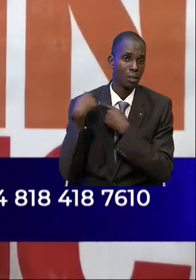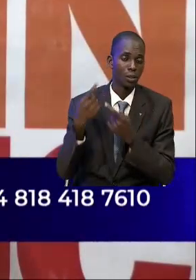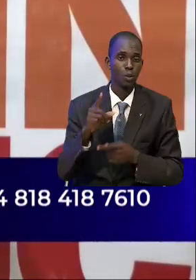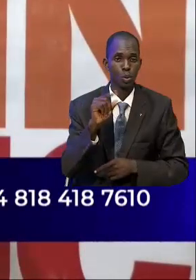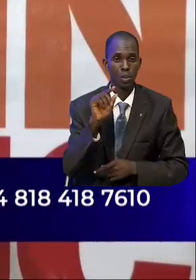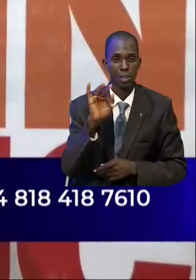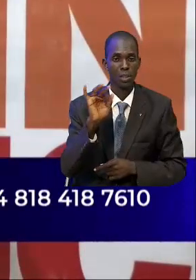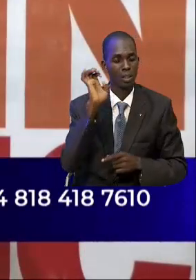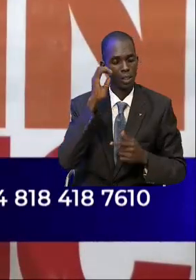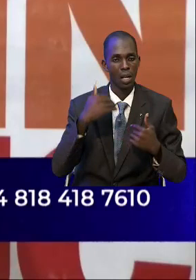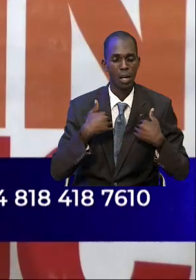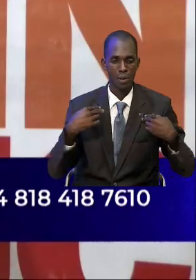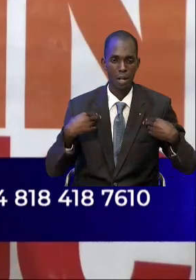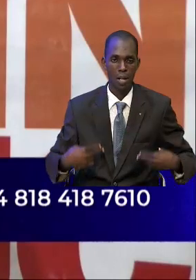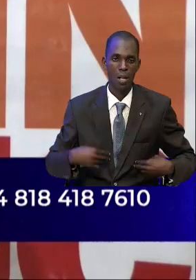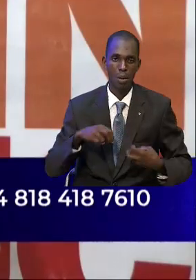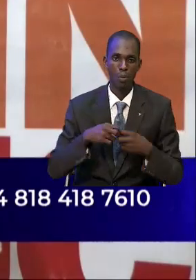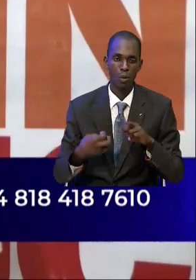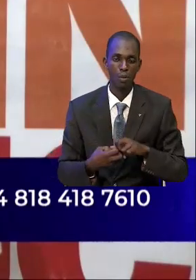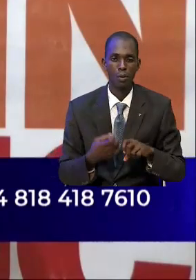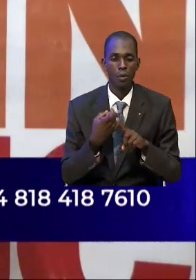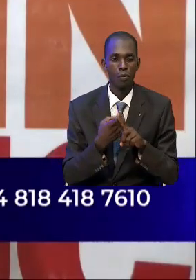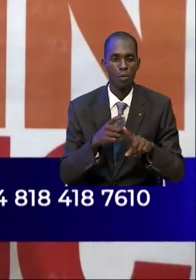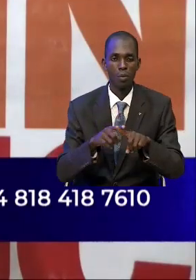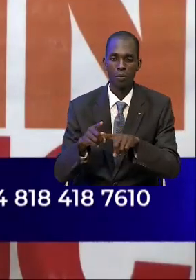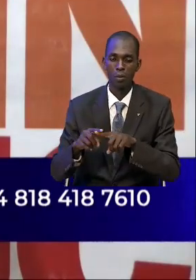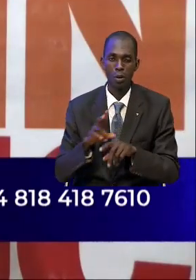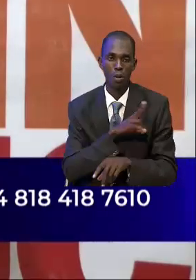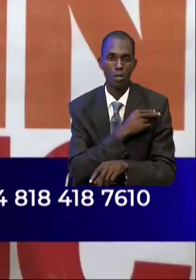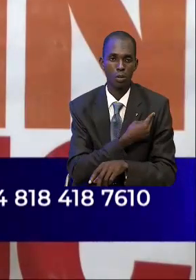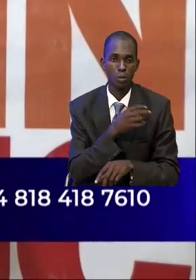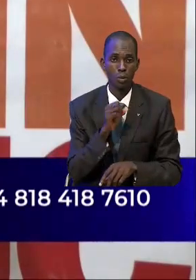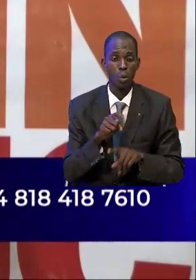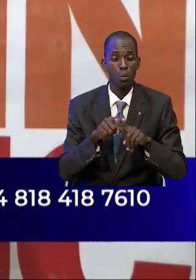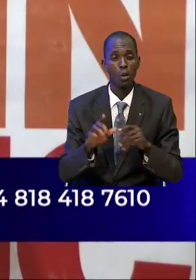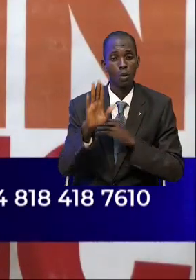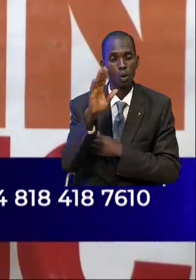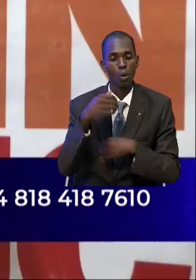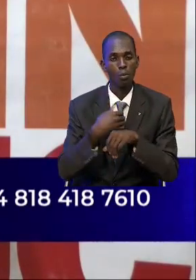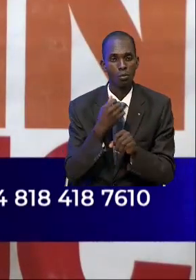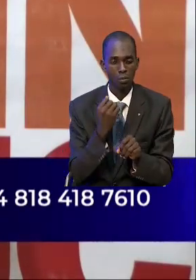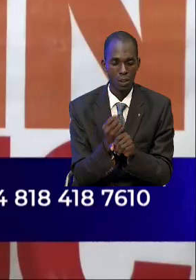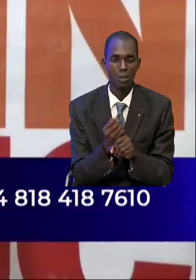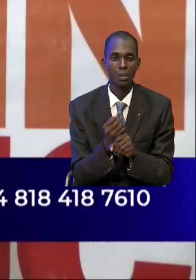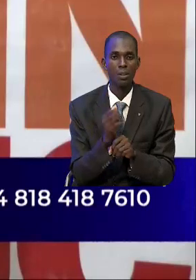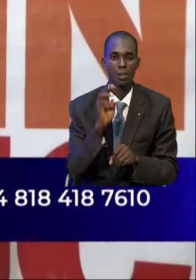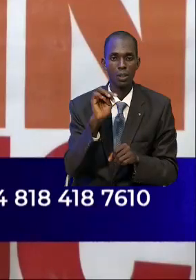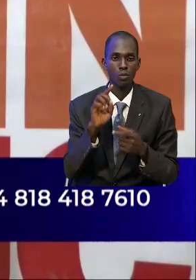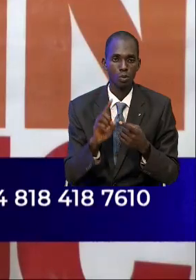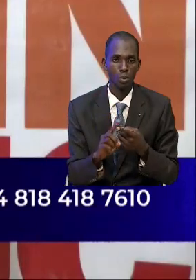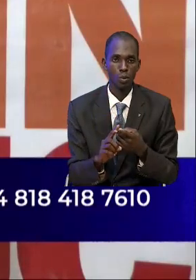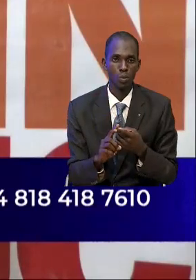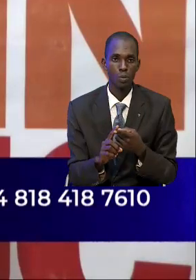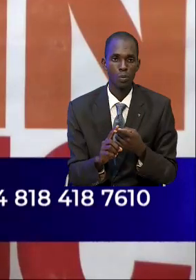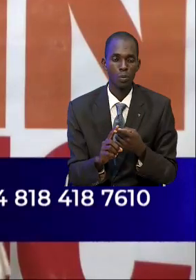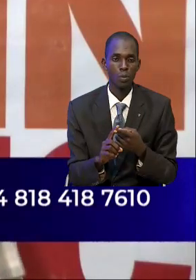in this crusade. Since 2019, I've been having health challenge from various hospitals. But